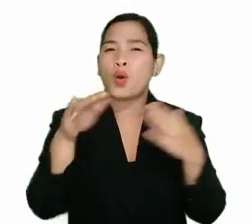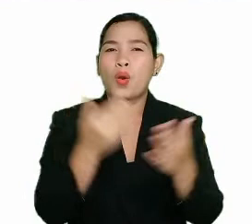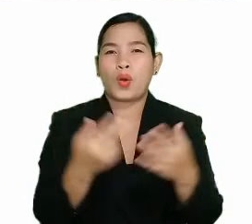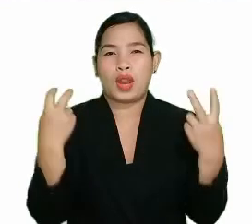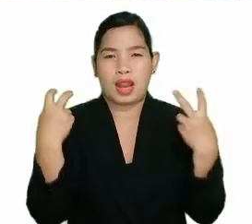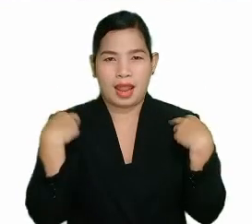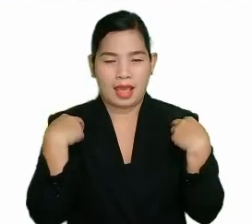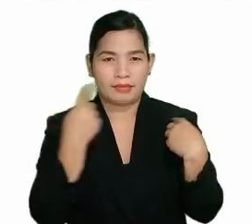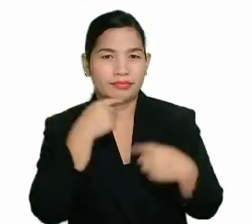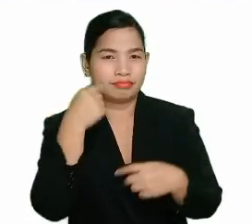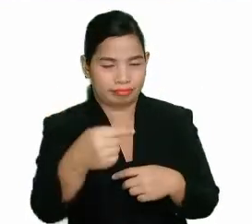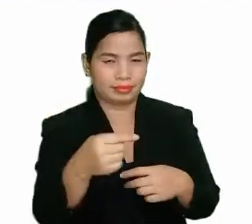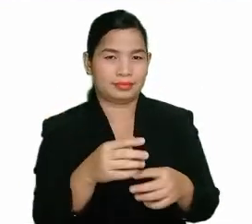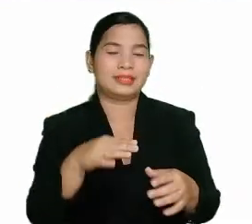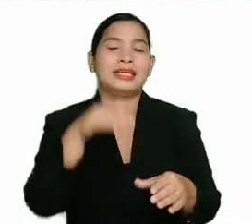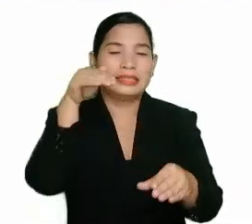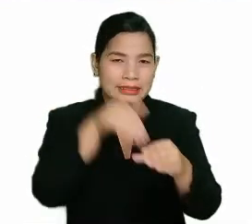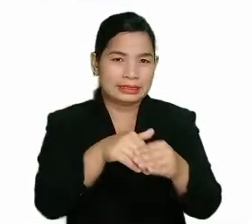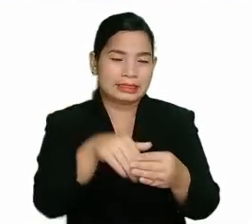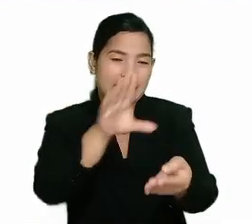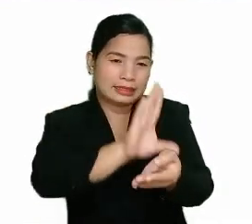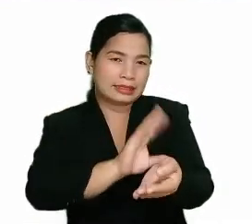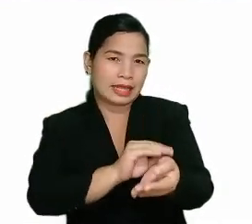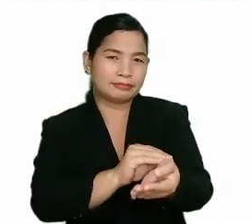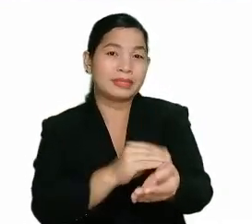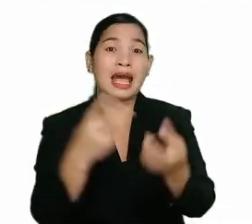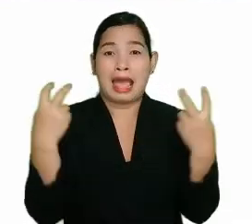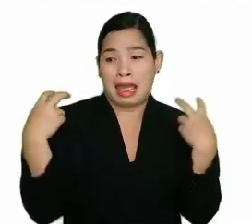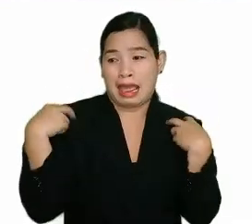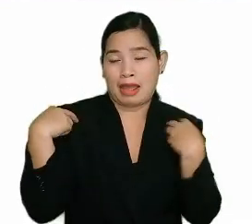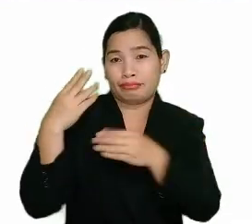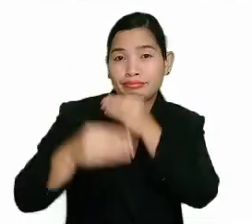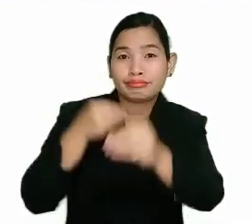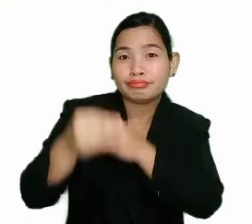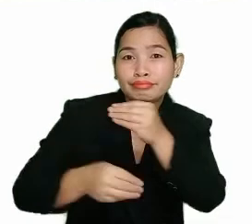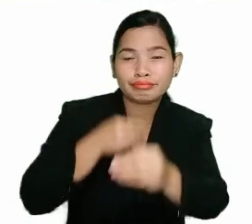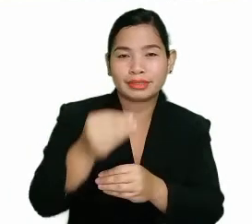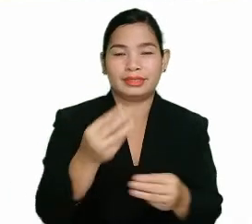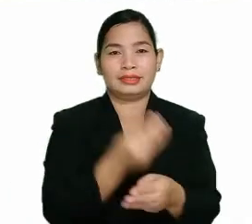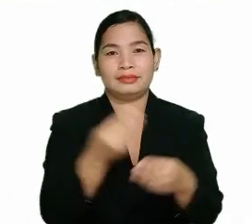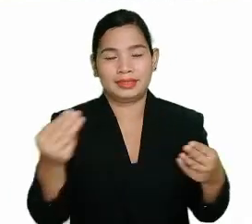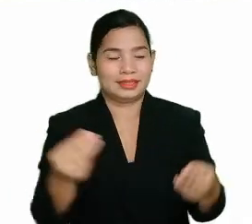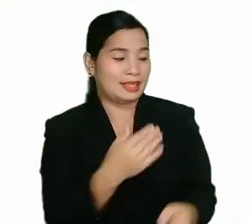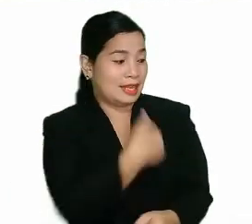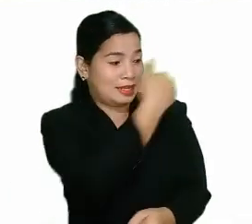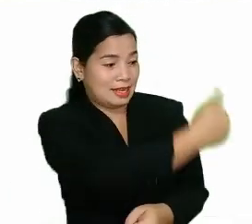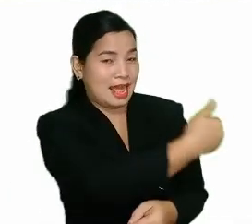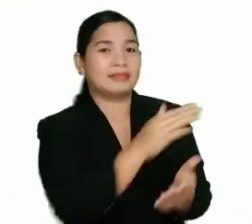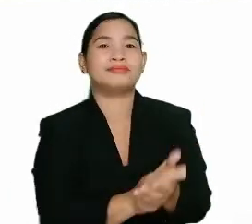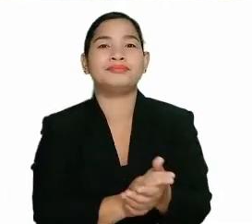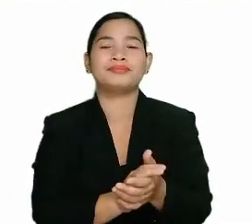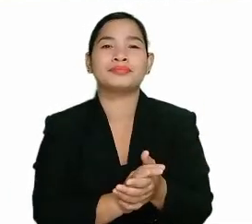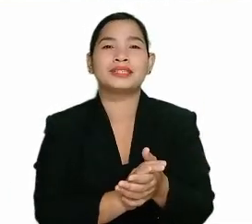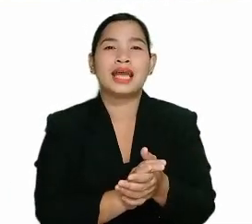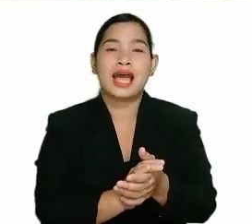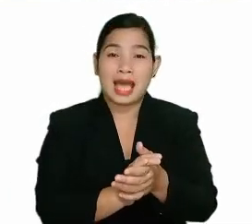the cell, and it contains the genetic material. The plasma membrane, or known